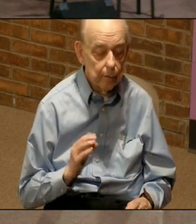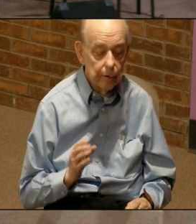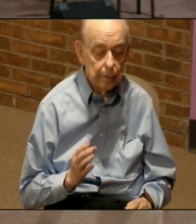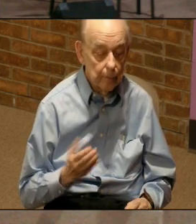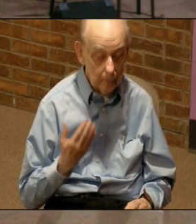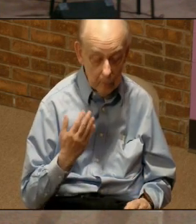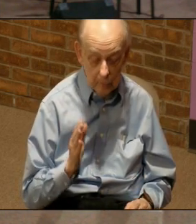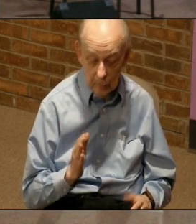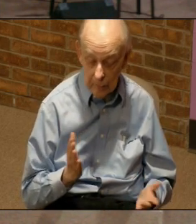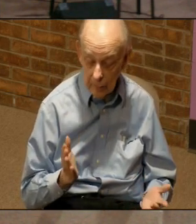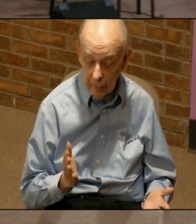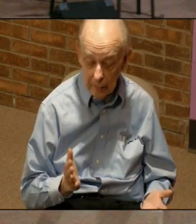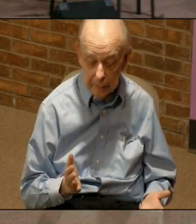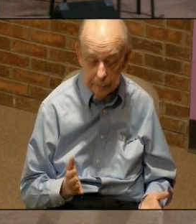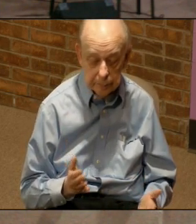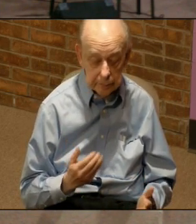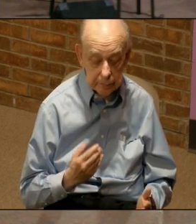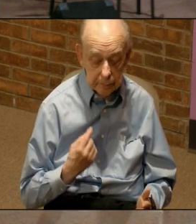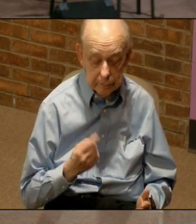know.